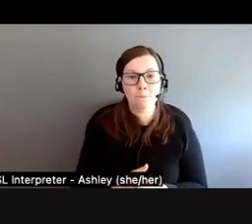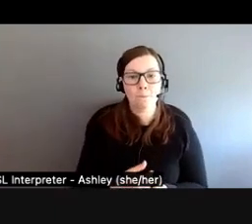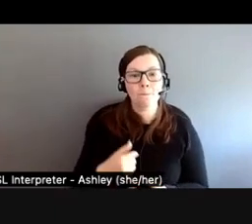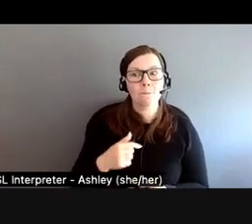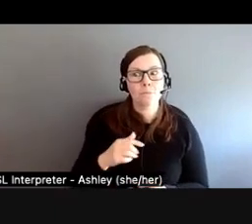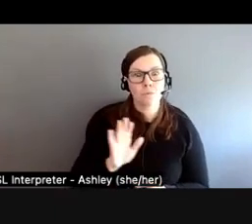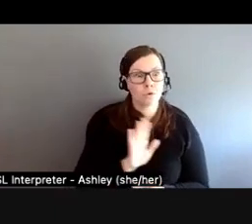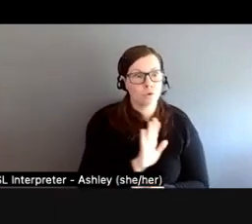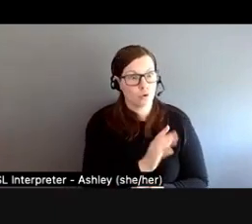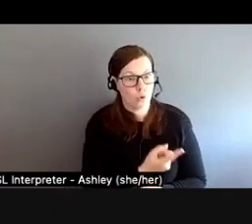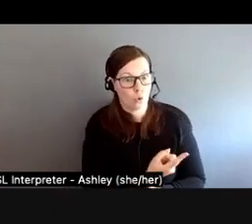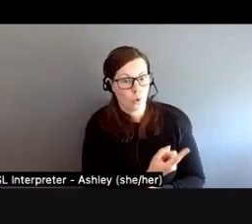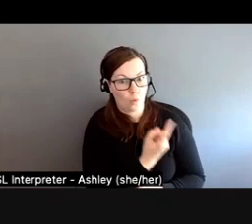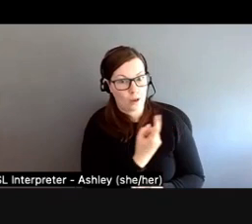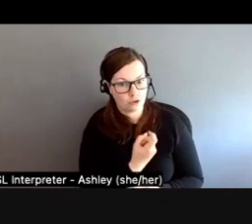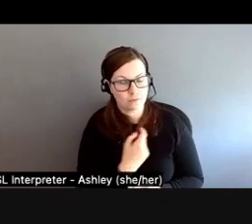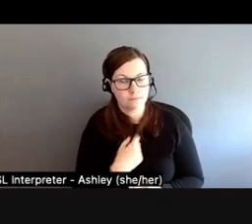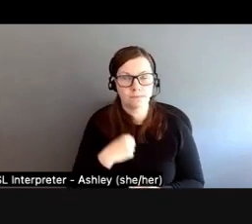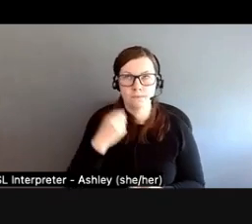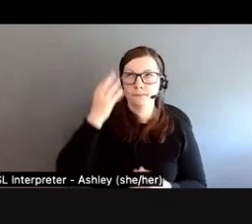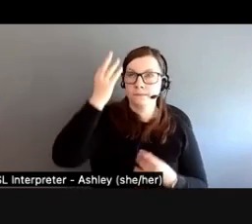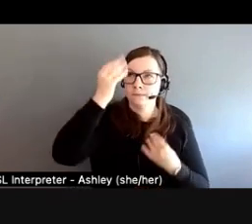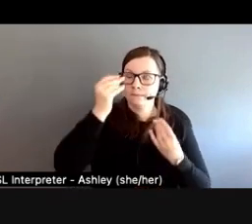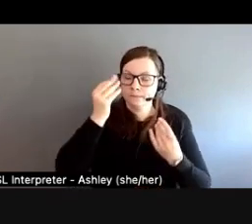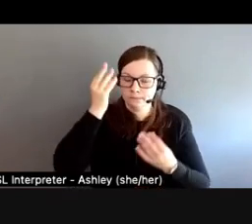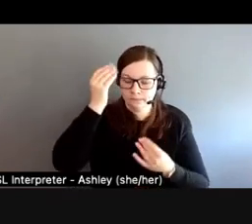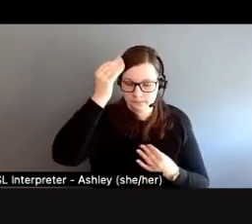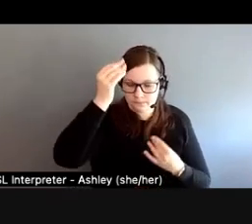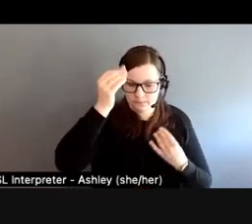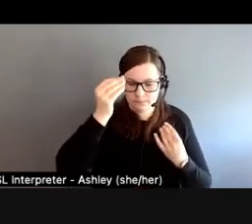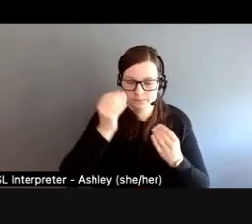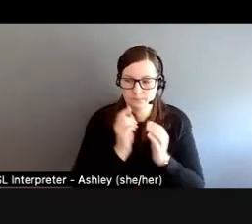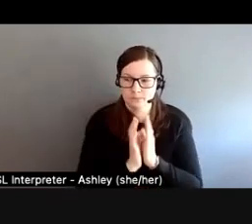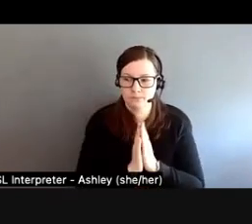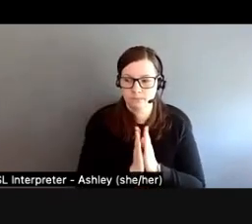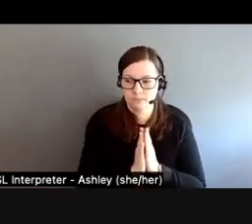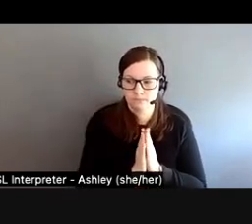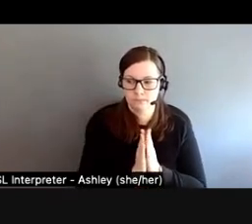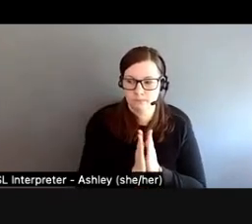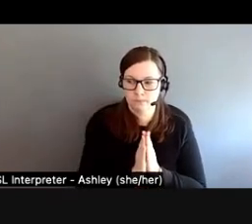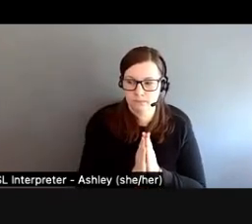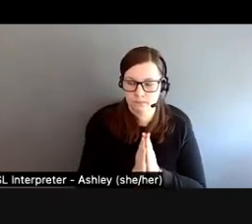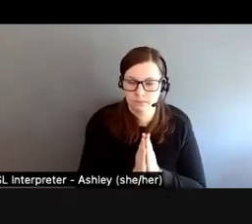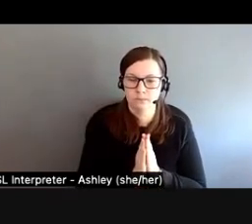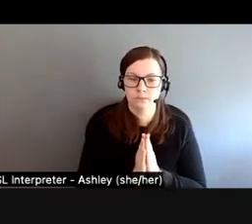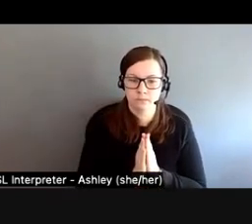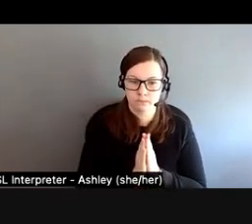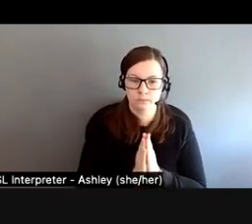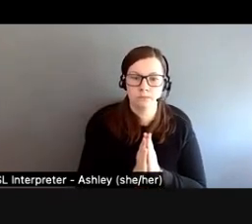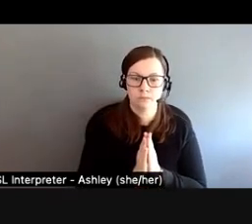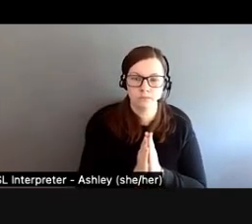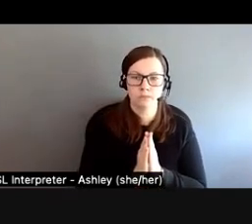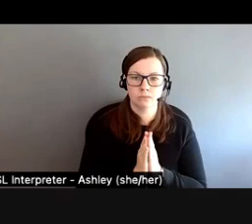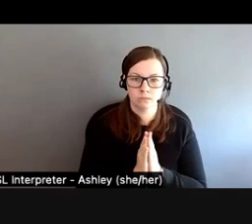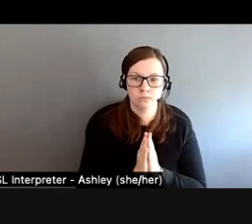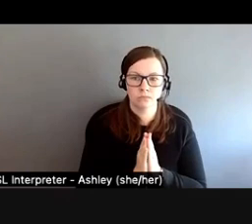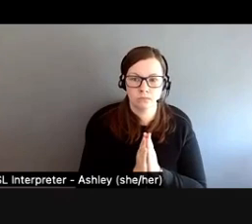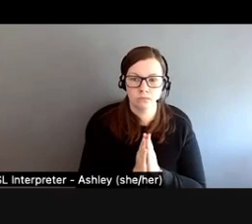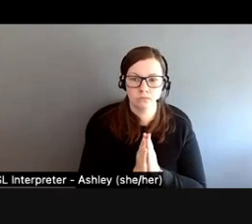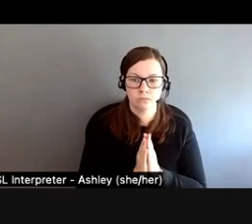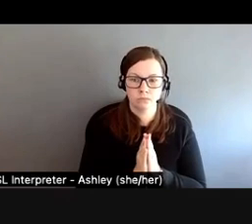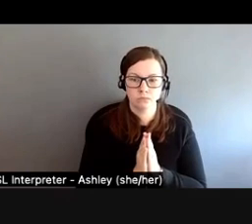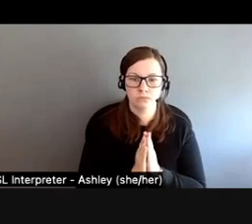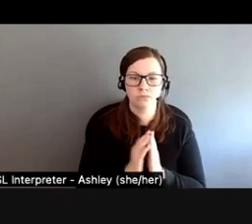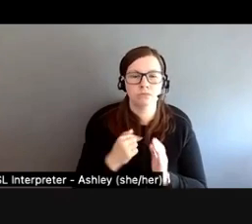question, I was able to kind of divide our challenge into